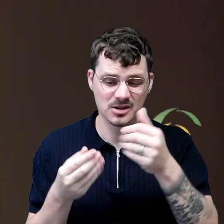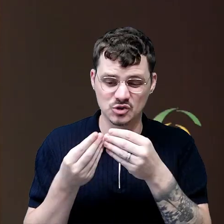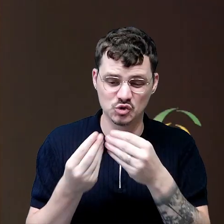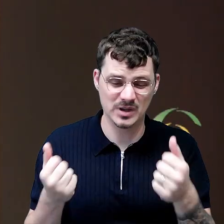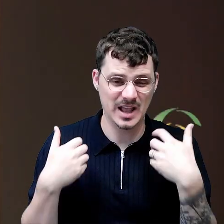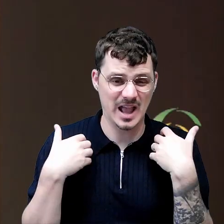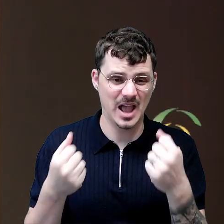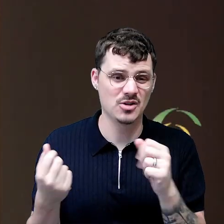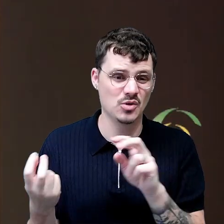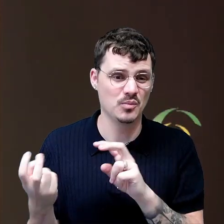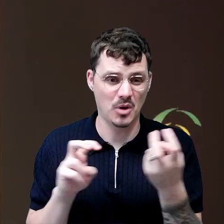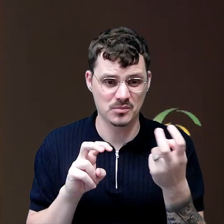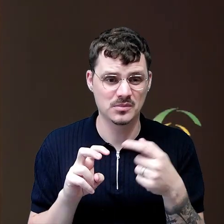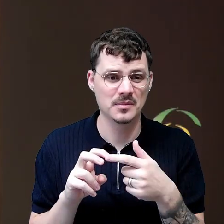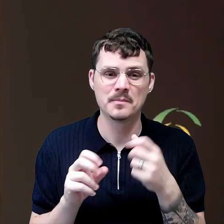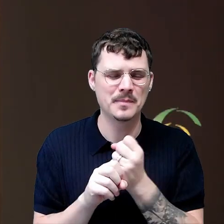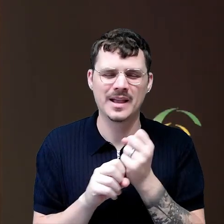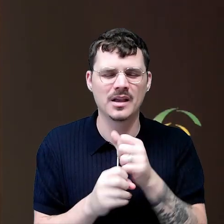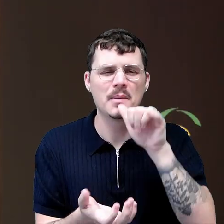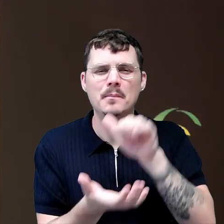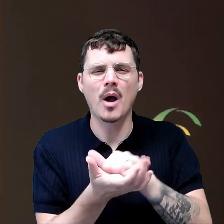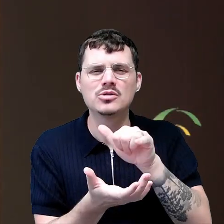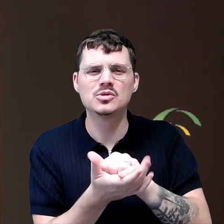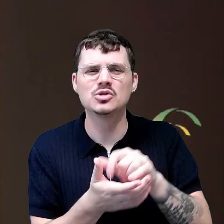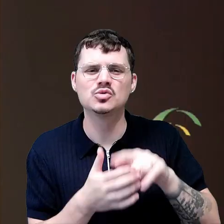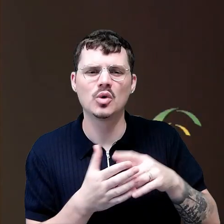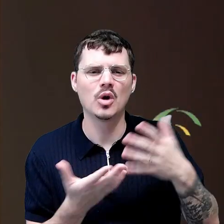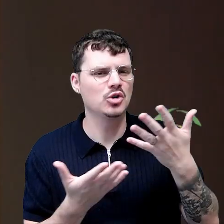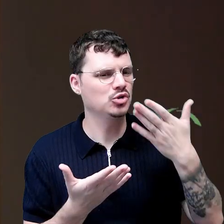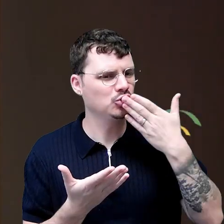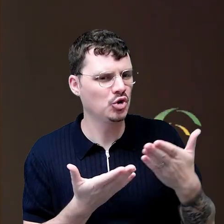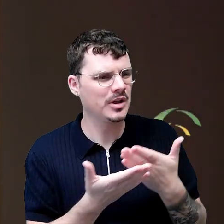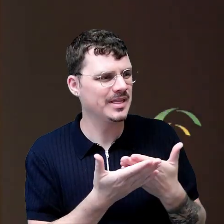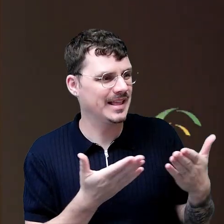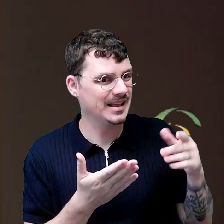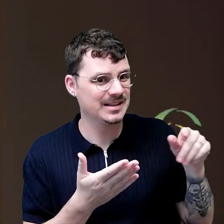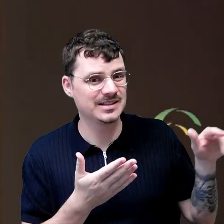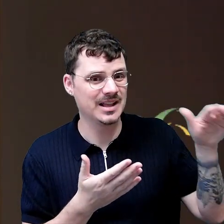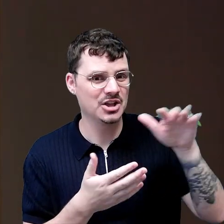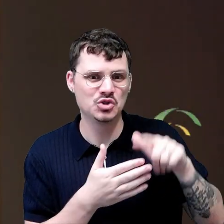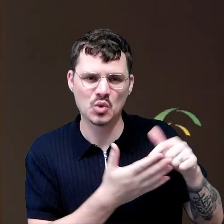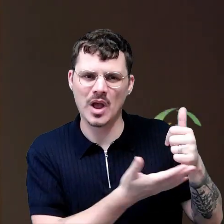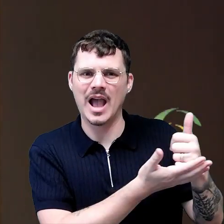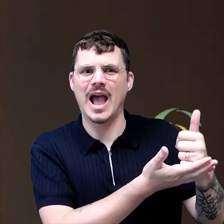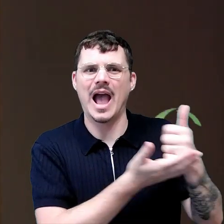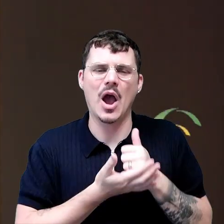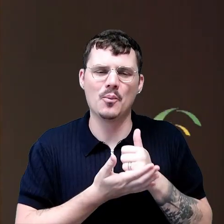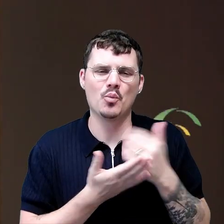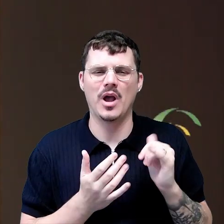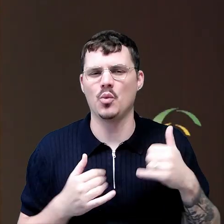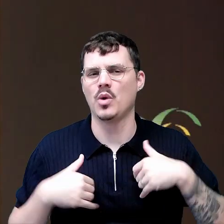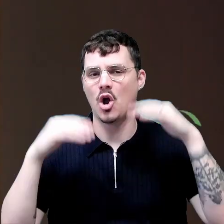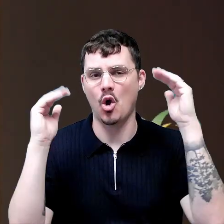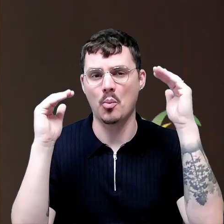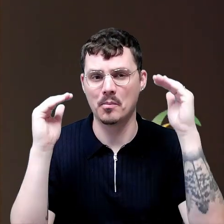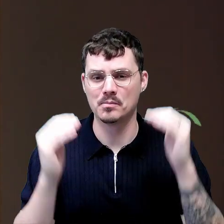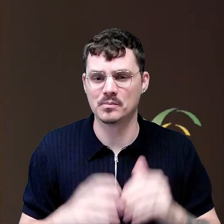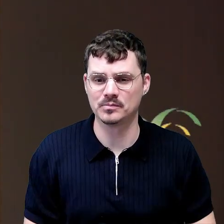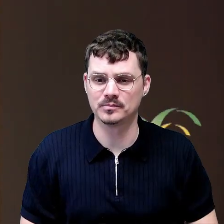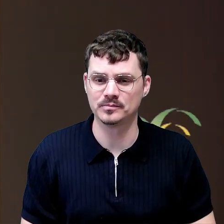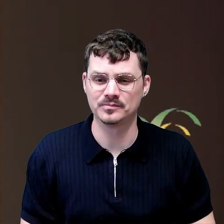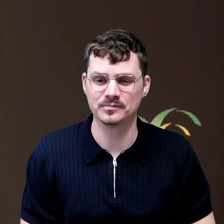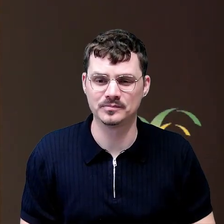health problems make it impossible for all the good stuff to help the person as much as we'd hope.